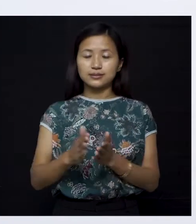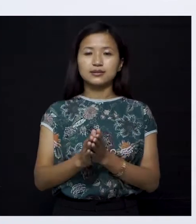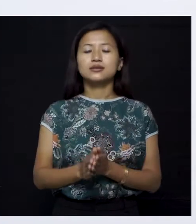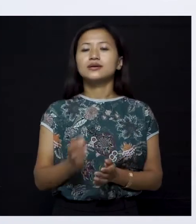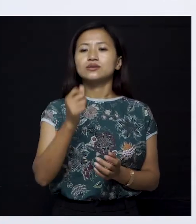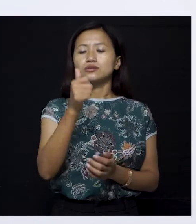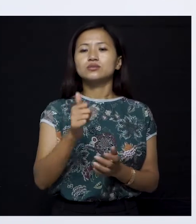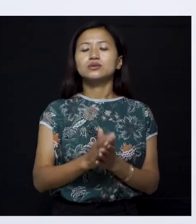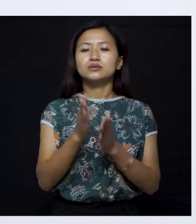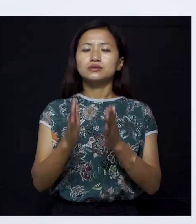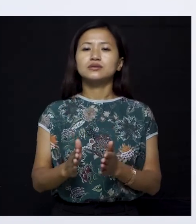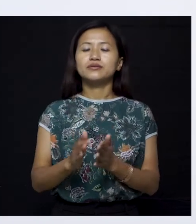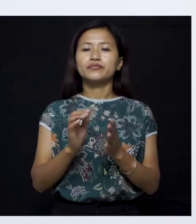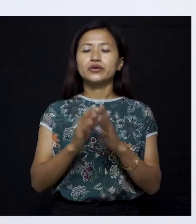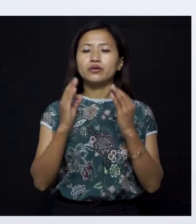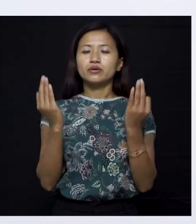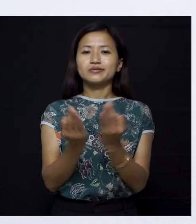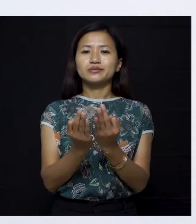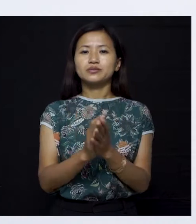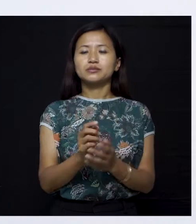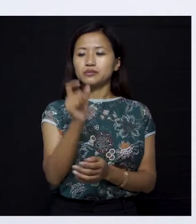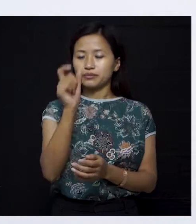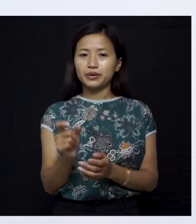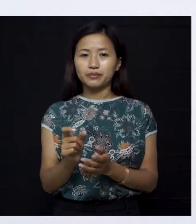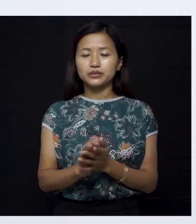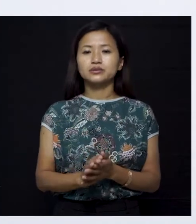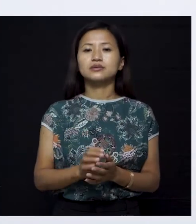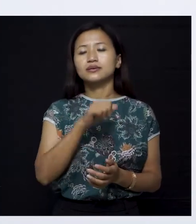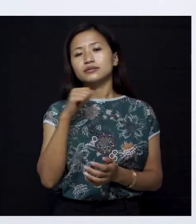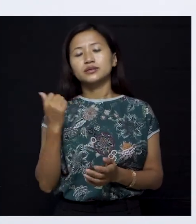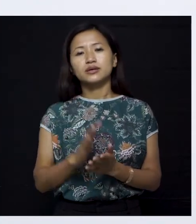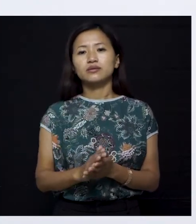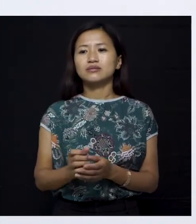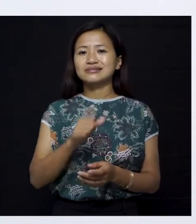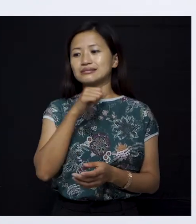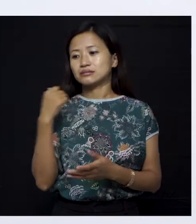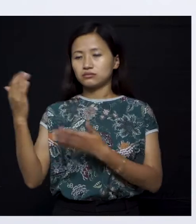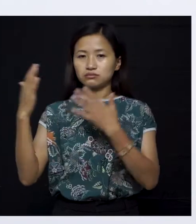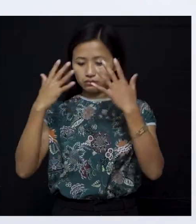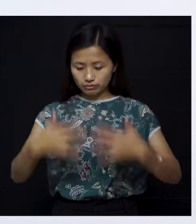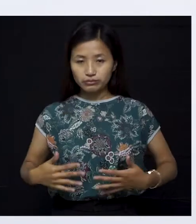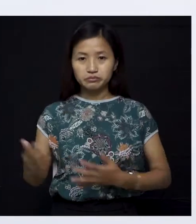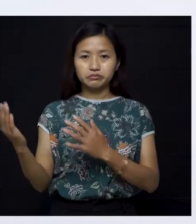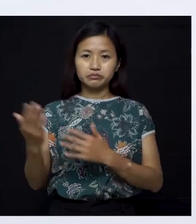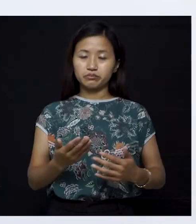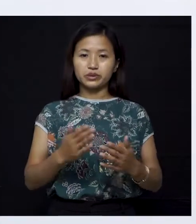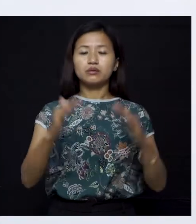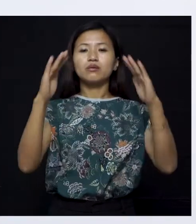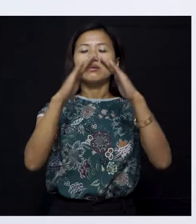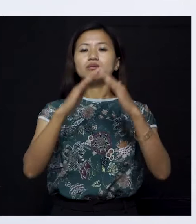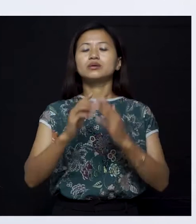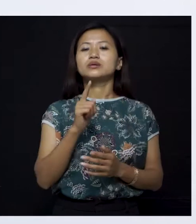be a sad thing if one of your family members die and you cannot even bring that dead body home, right? Without me explaining,